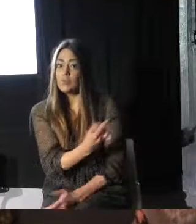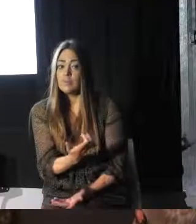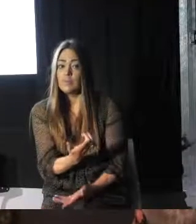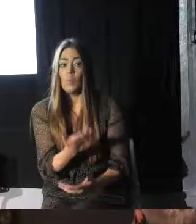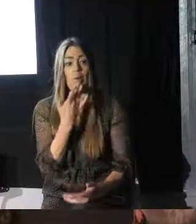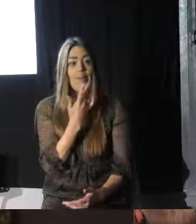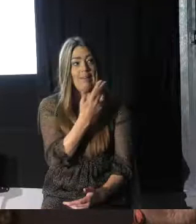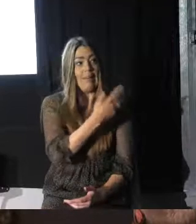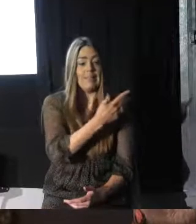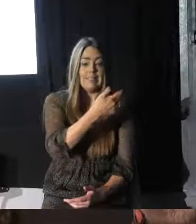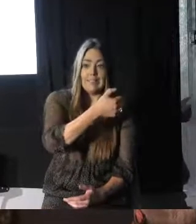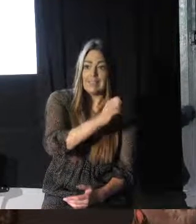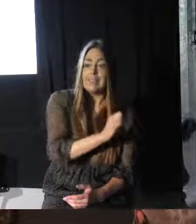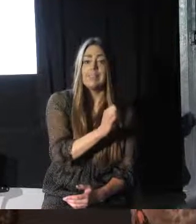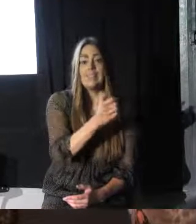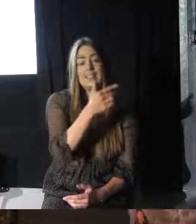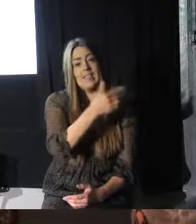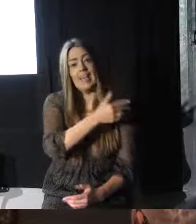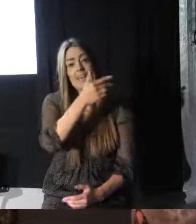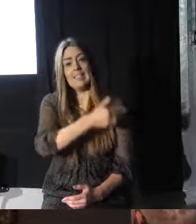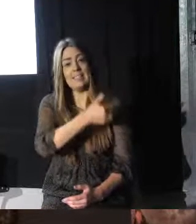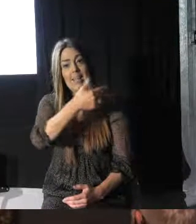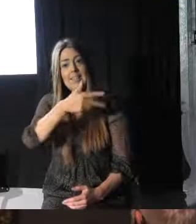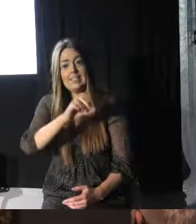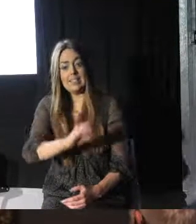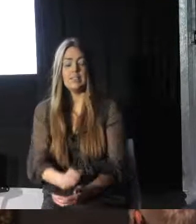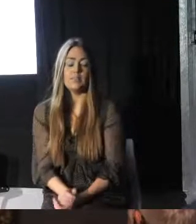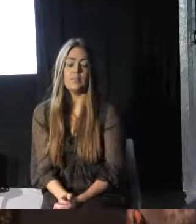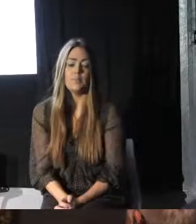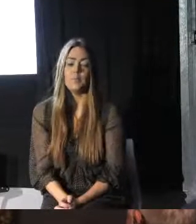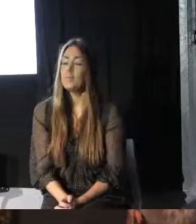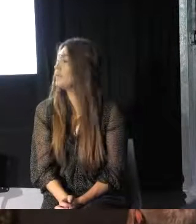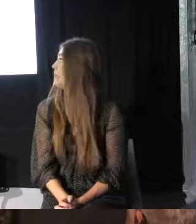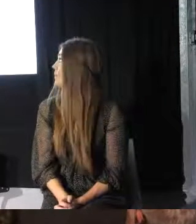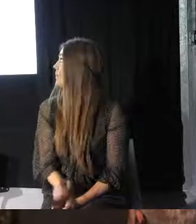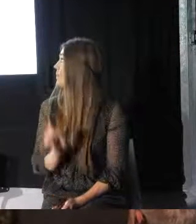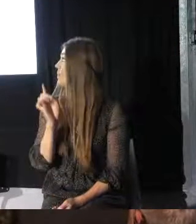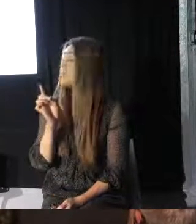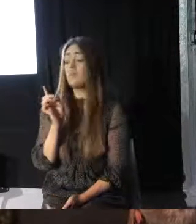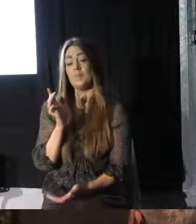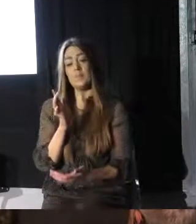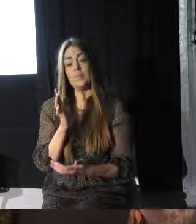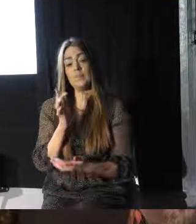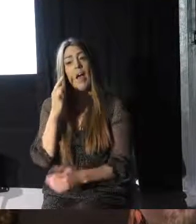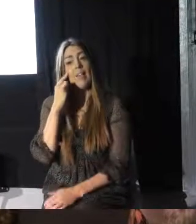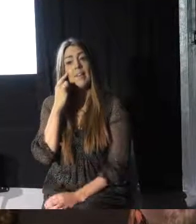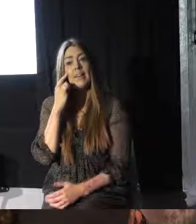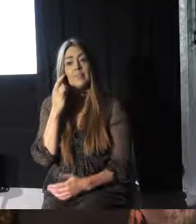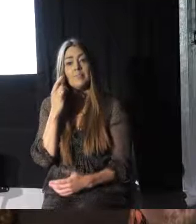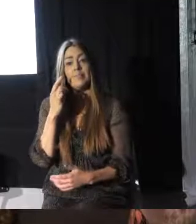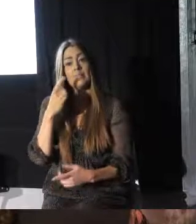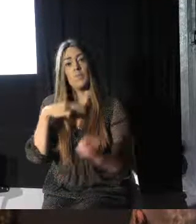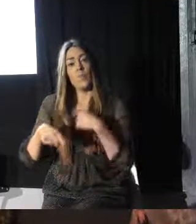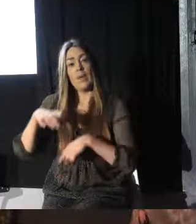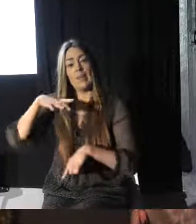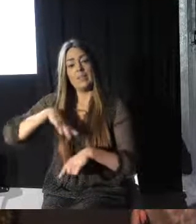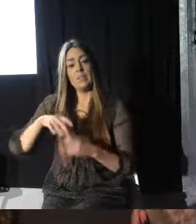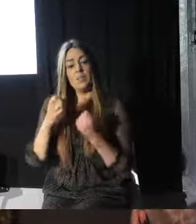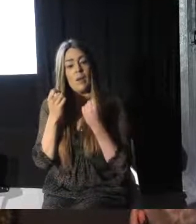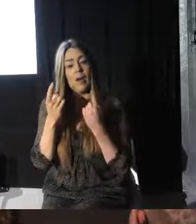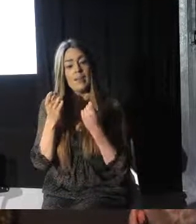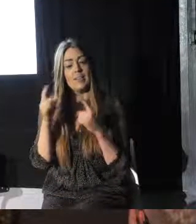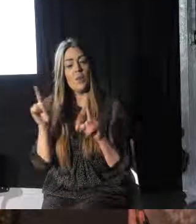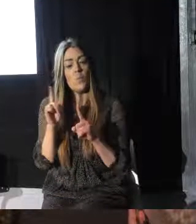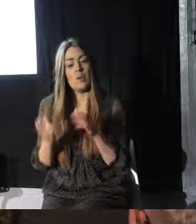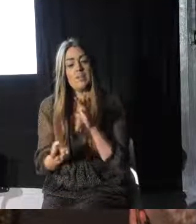and 1880s, between the 1860s and the 1880s. And here, at the heart of this, I think we need to understand what's